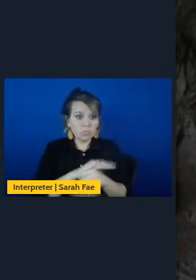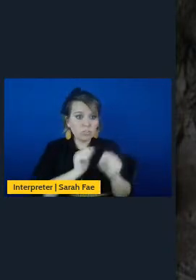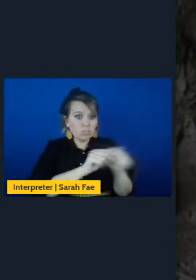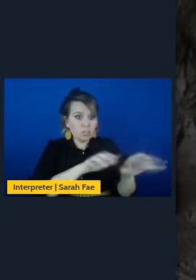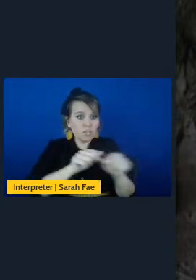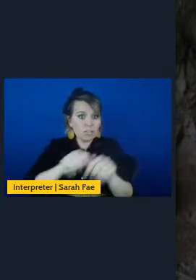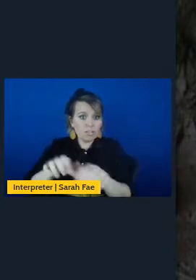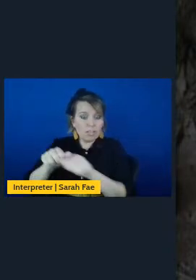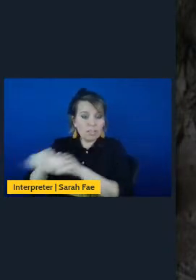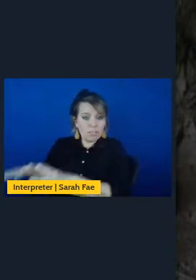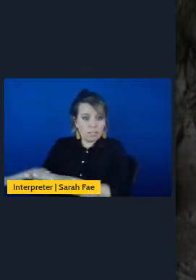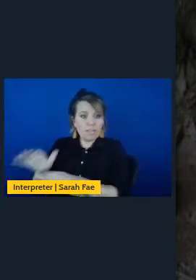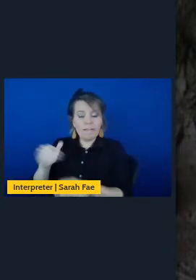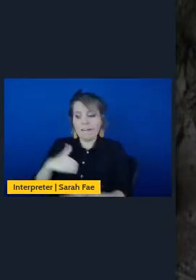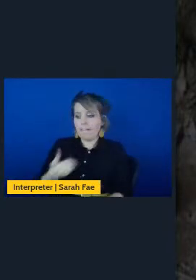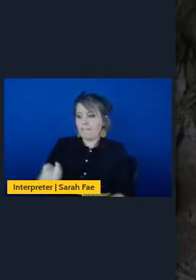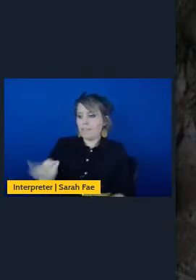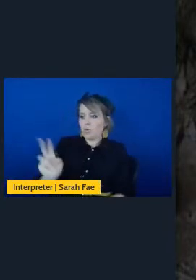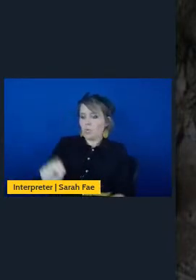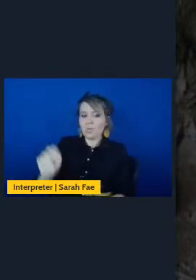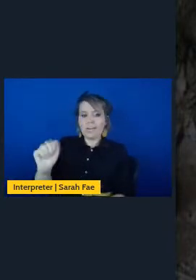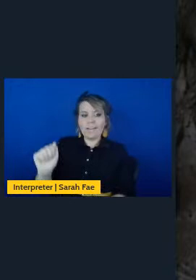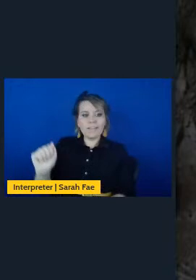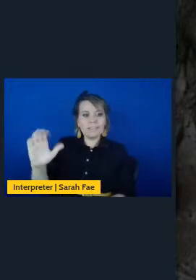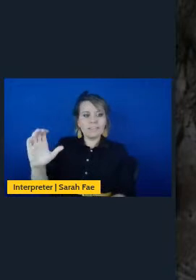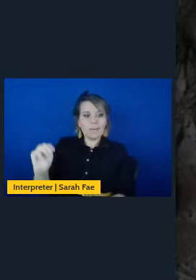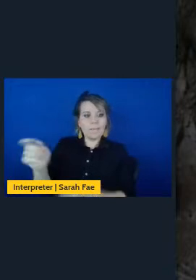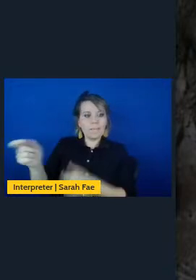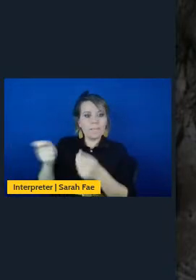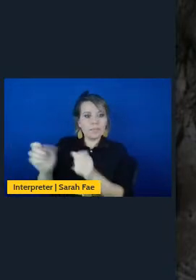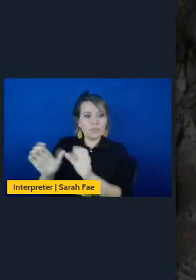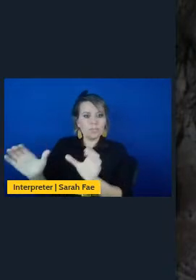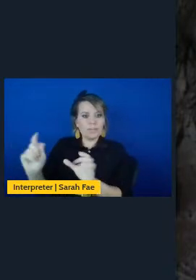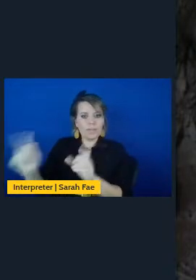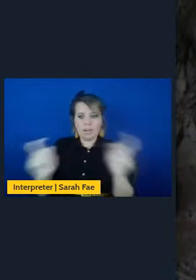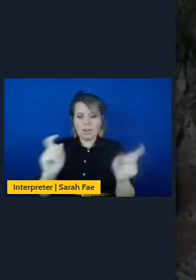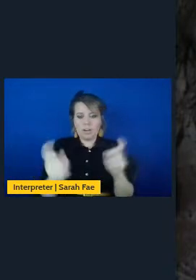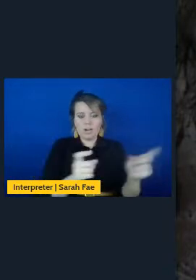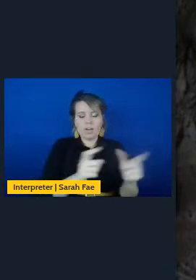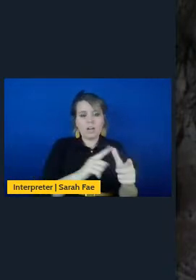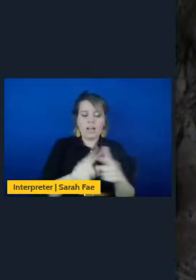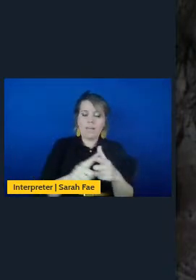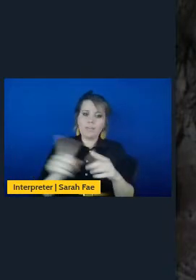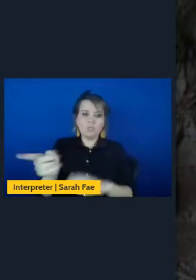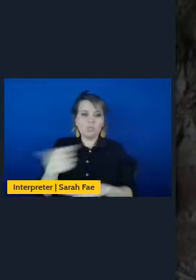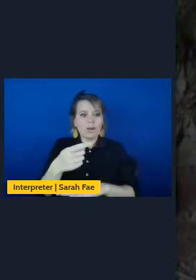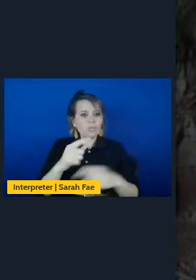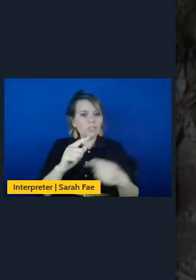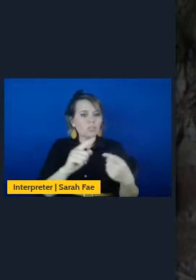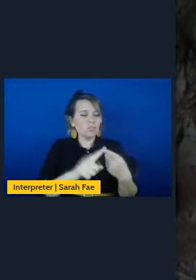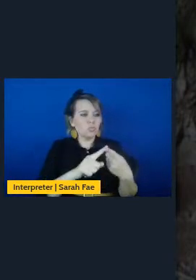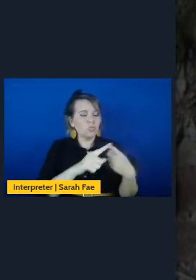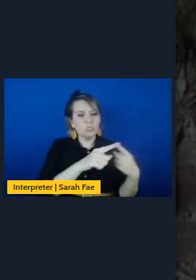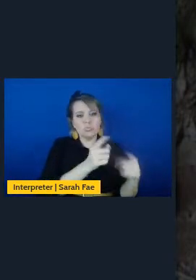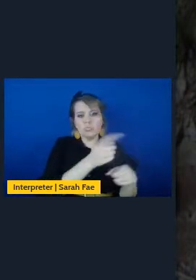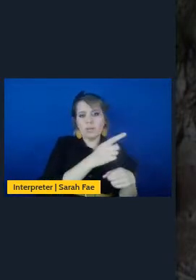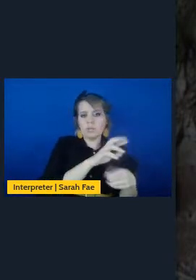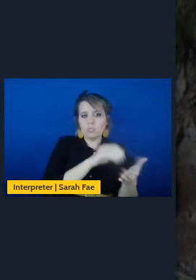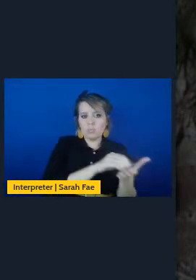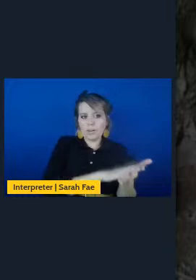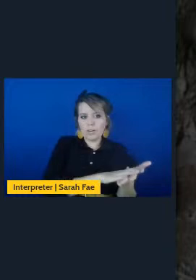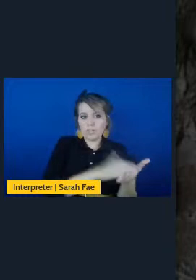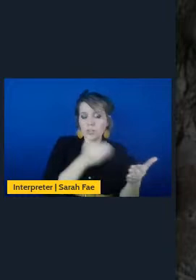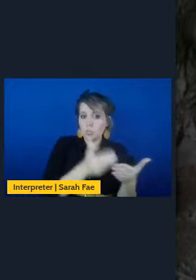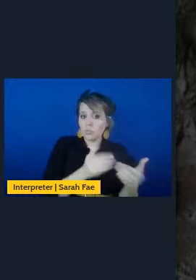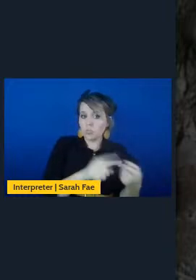given their own ACM managed certificate and then added to a Route 53 latency-based routed record. The closest one to